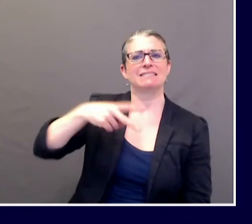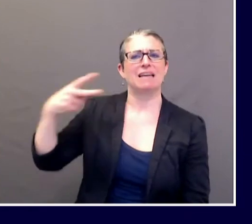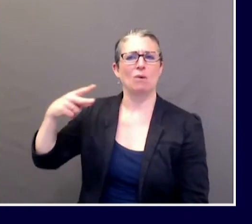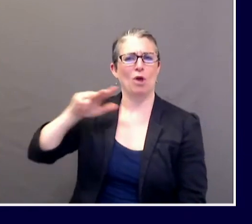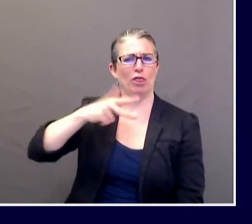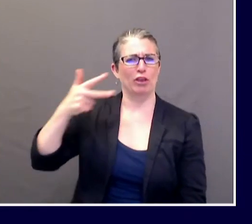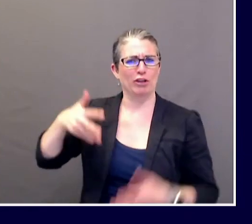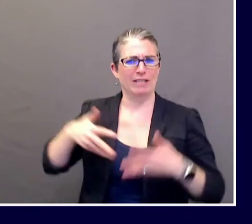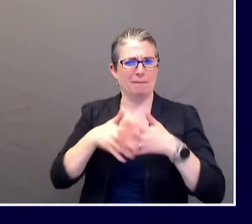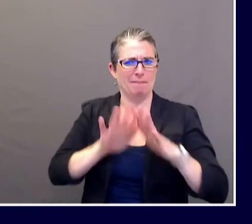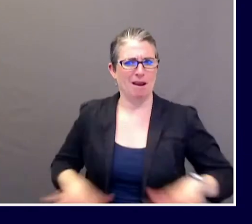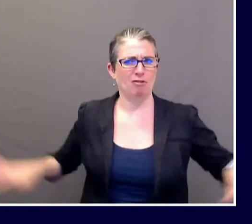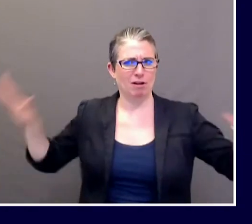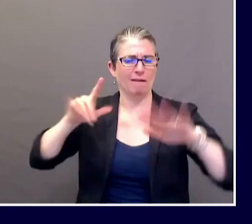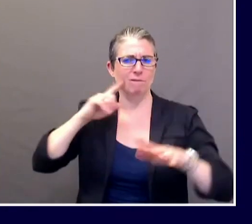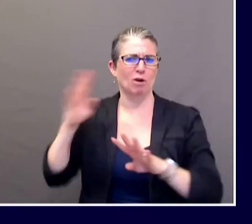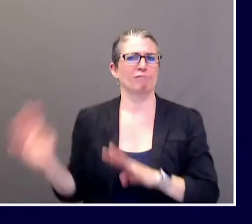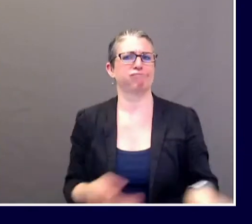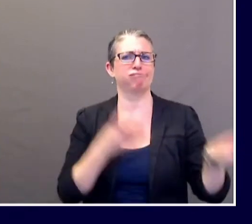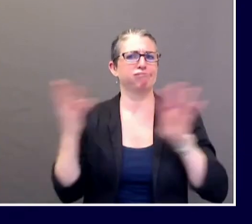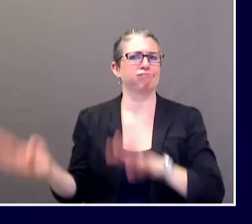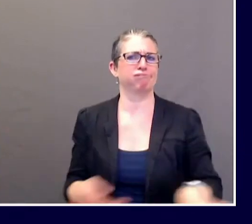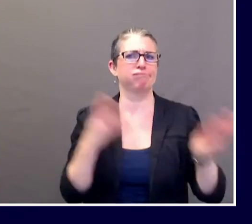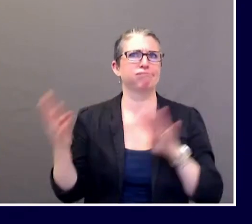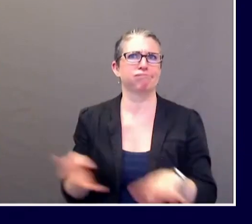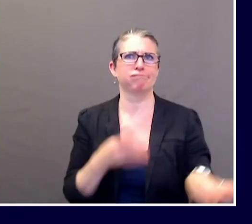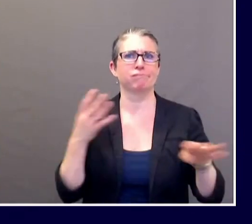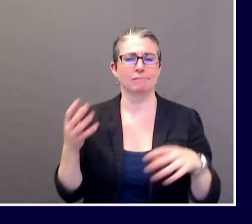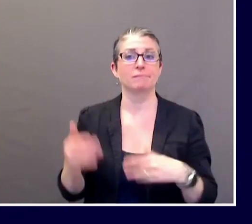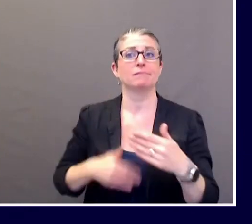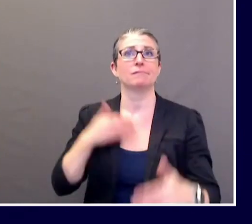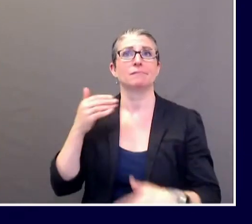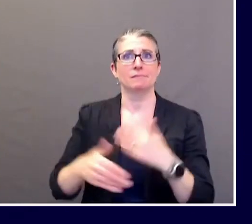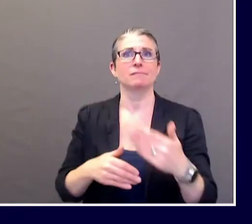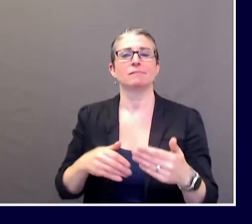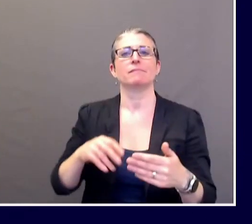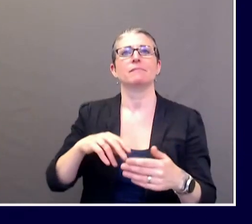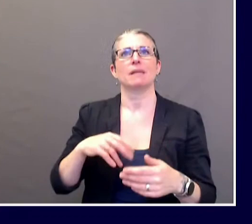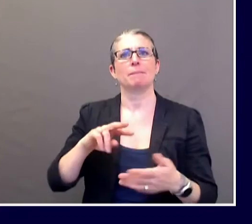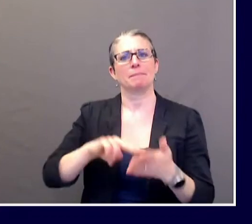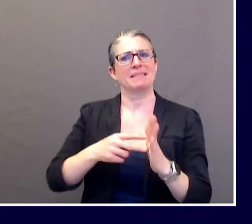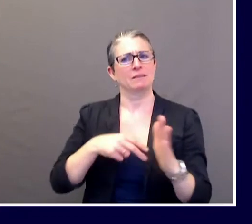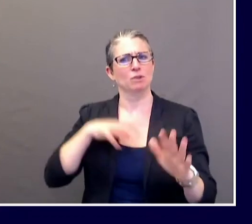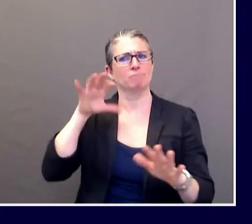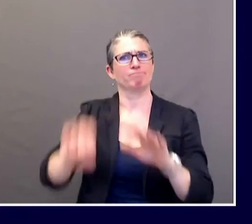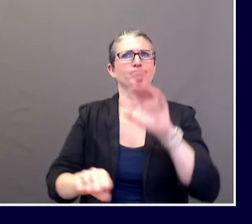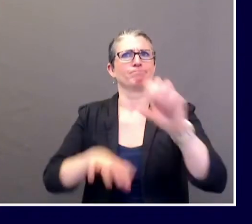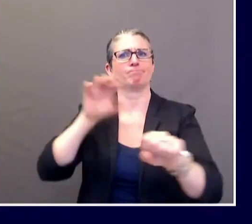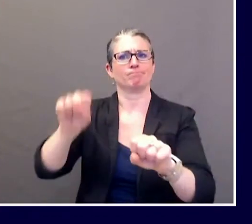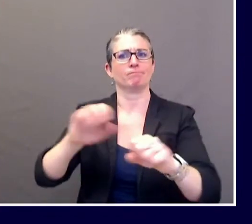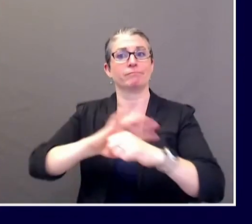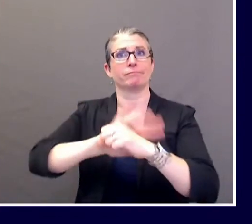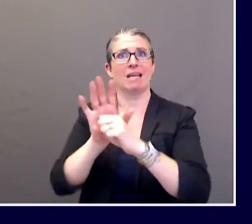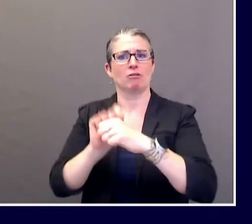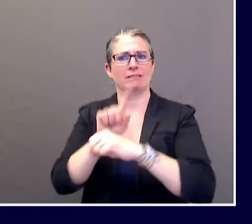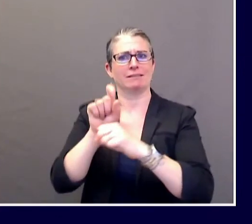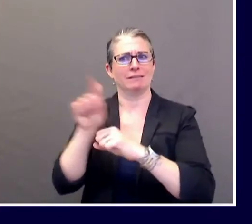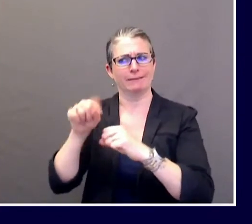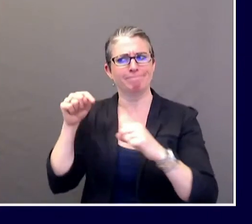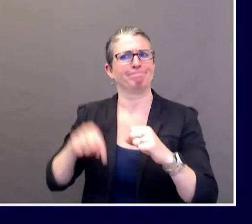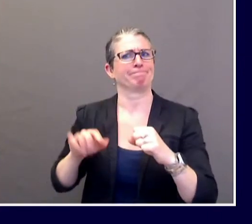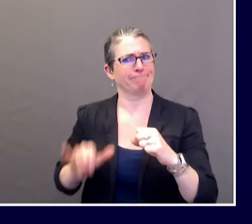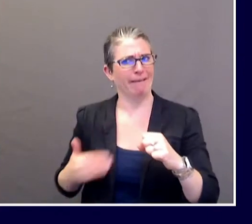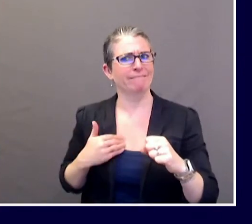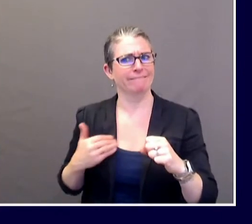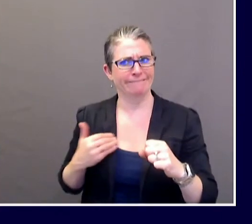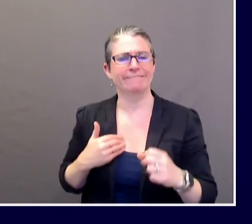sequencing. That means we've got a good sense of what's happening here in terms of our sample size. When we look at other states, what